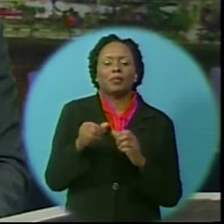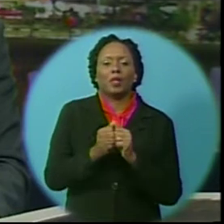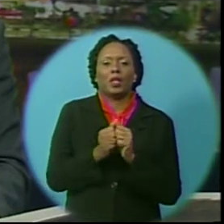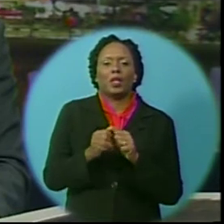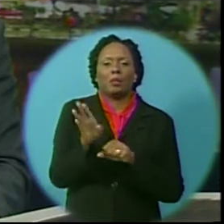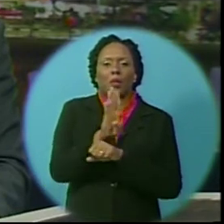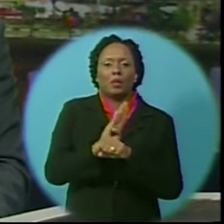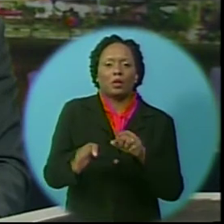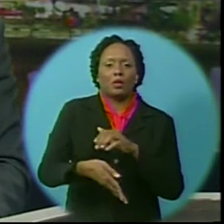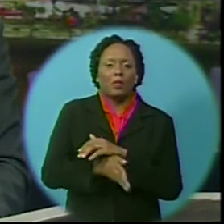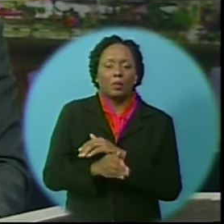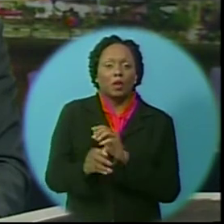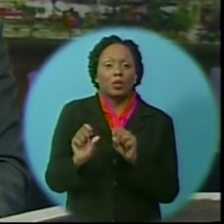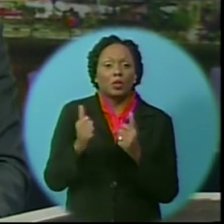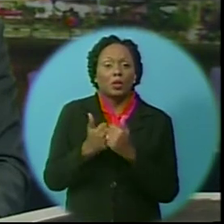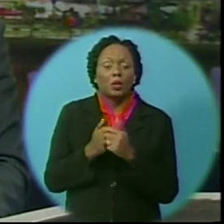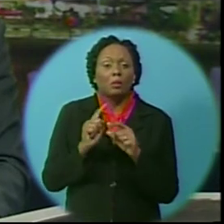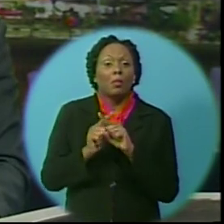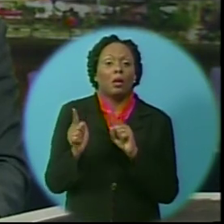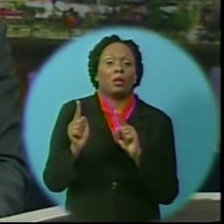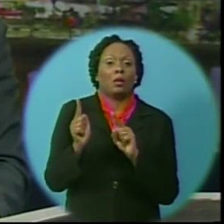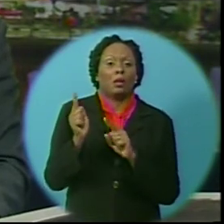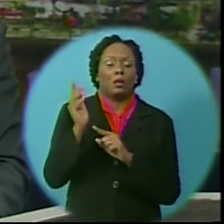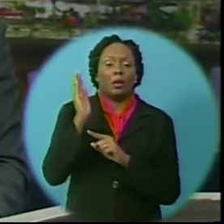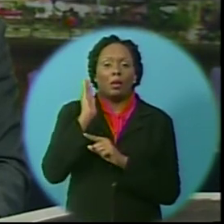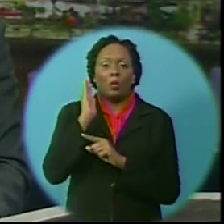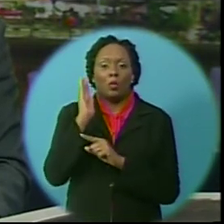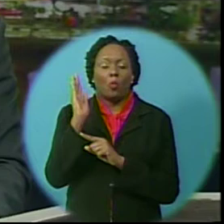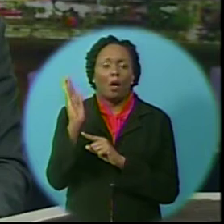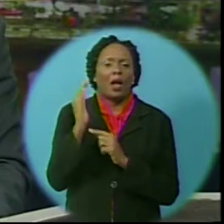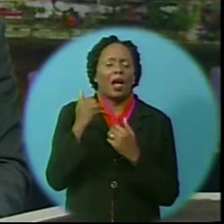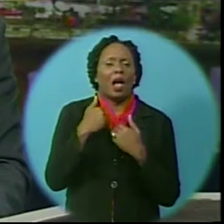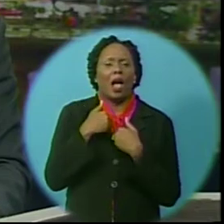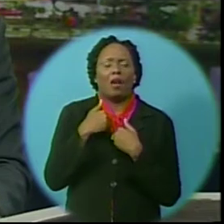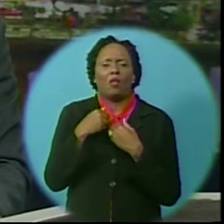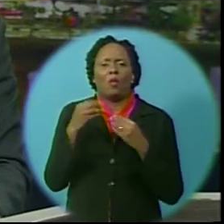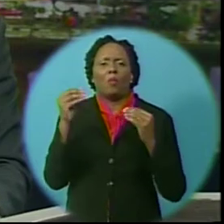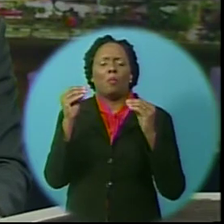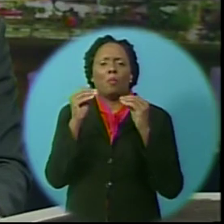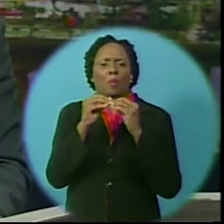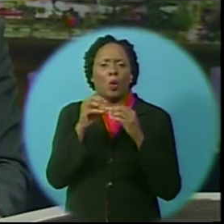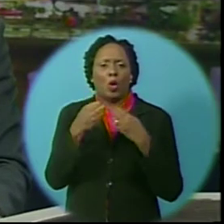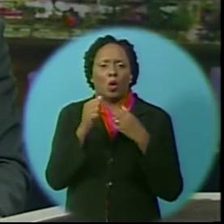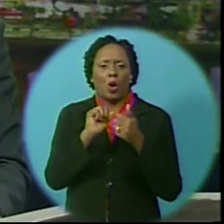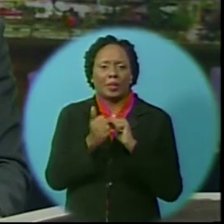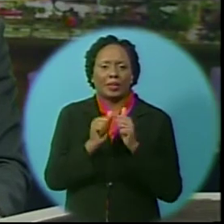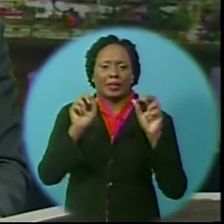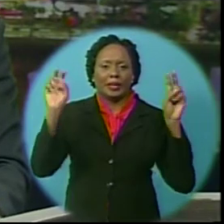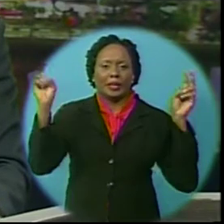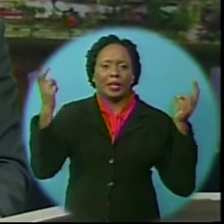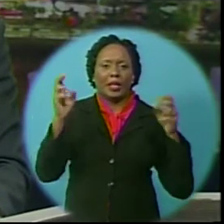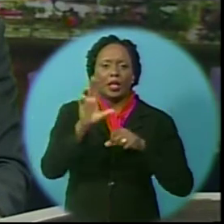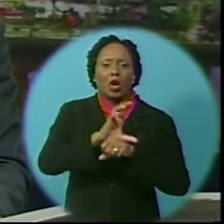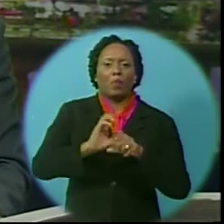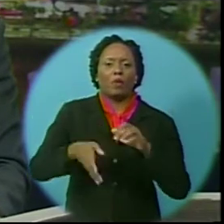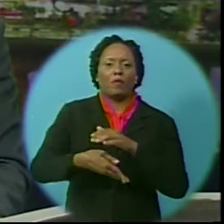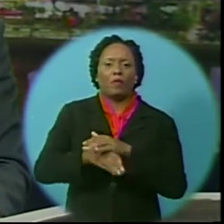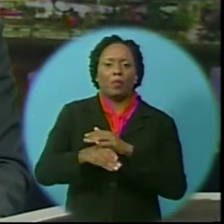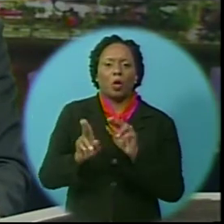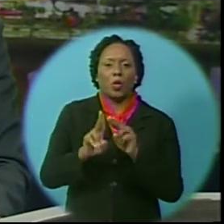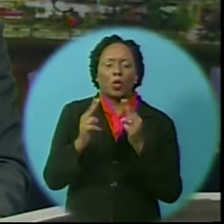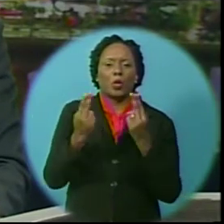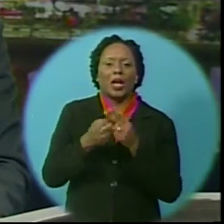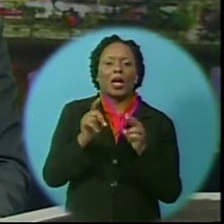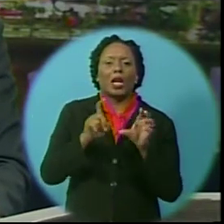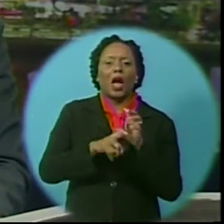League for the first time, players will also have an eye on a much bigger stage, the Caribbean Football Union Club Championship.